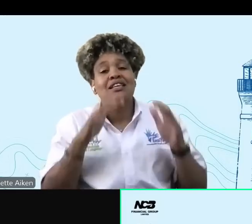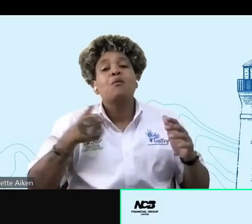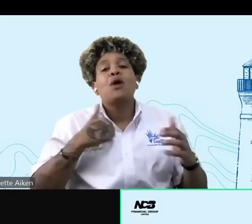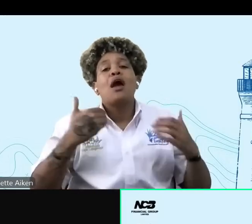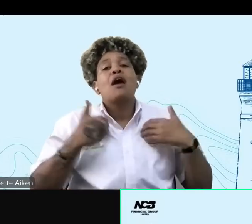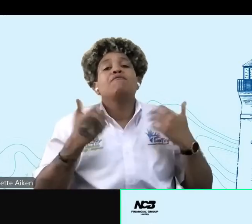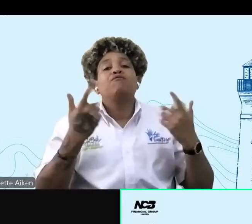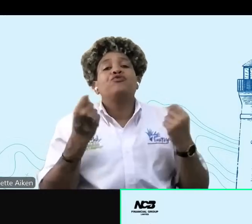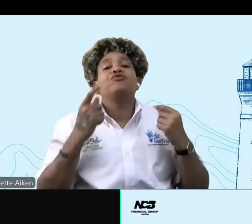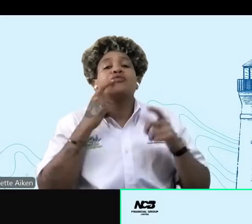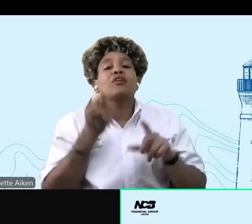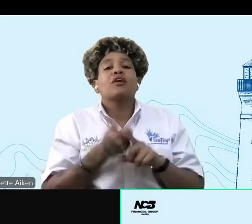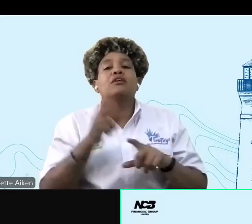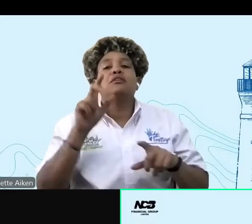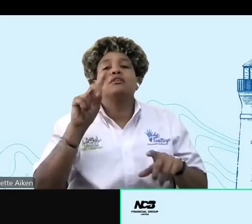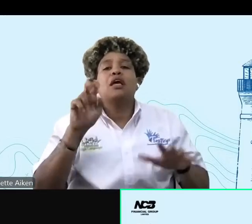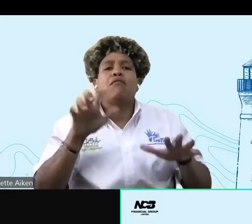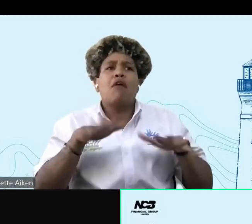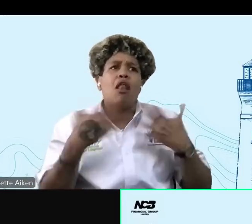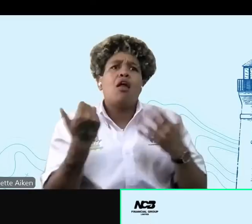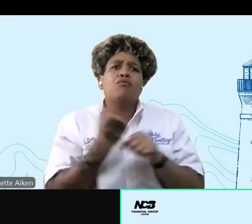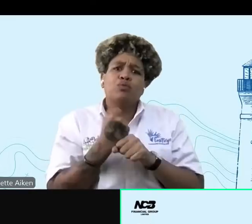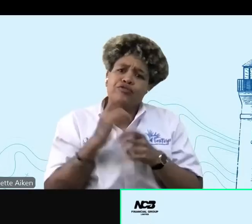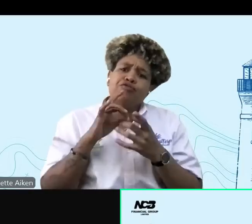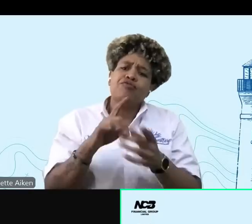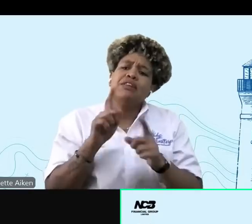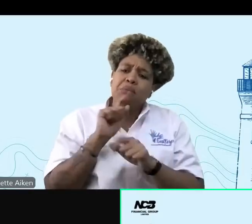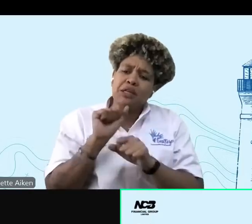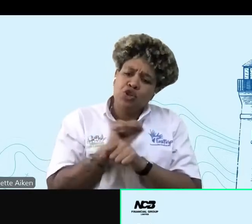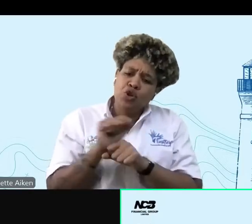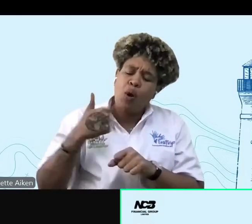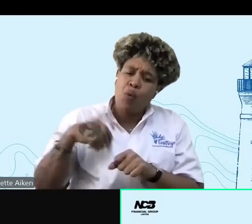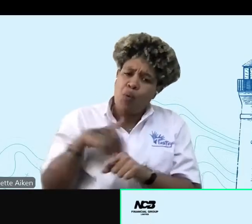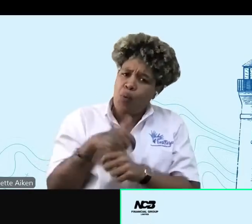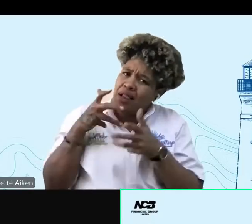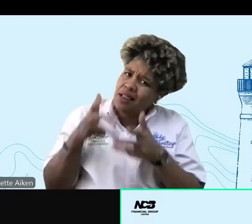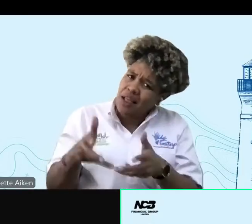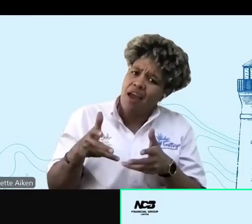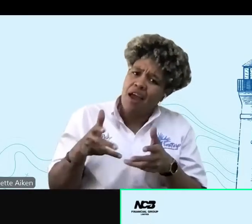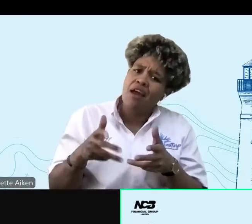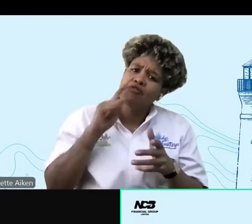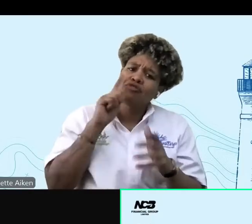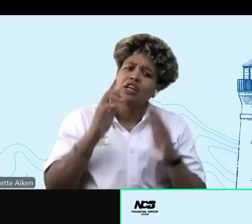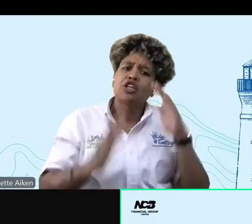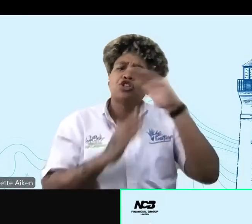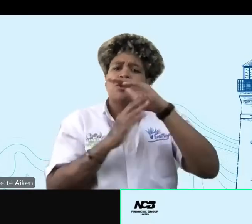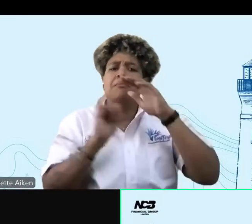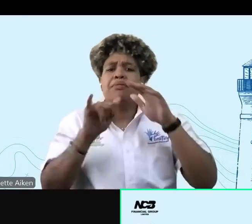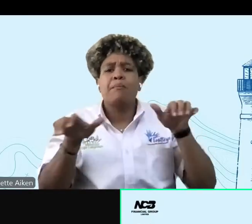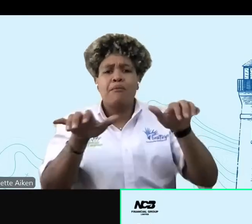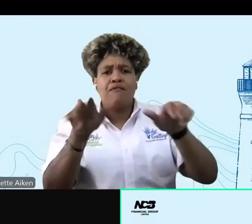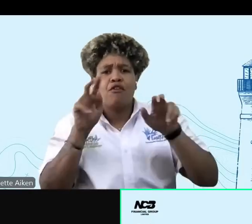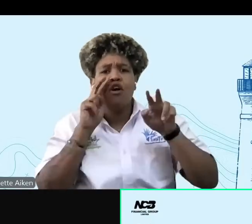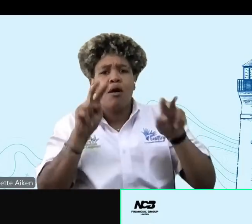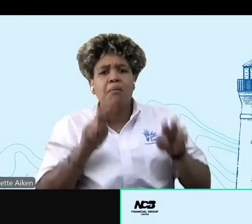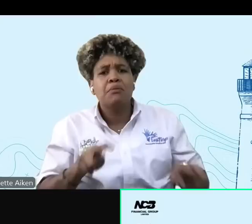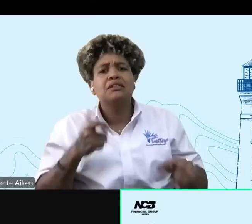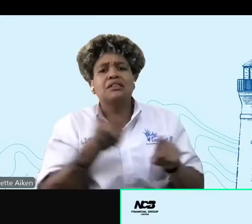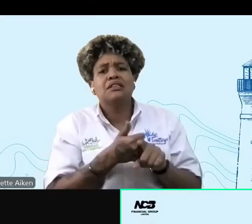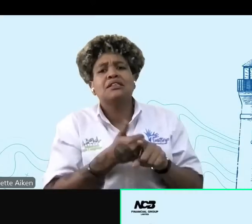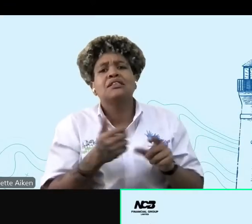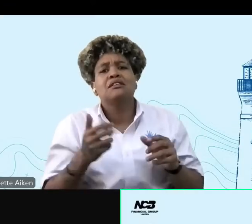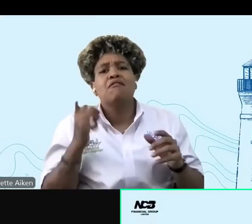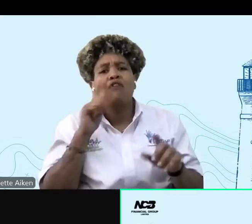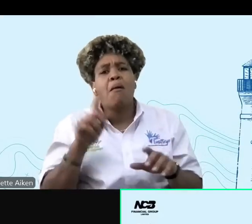done, as Dave said, a lot of work in terms of ensuring that we are at the top of that performance line from an